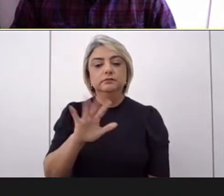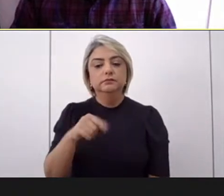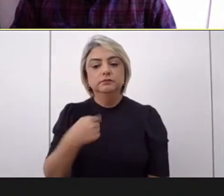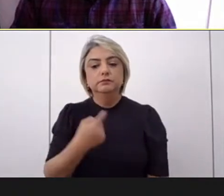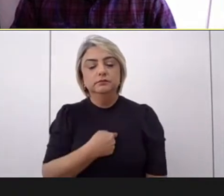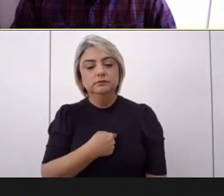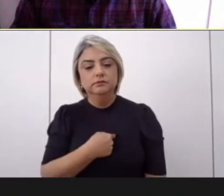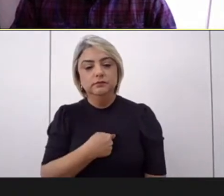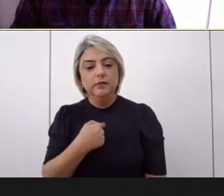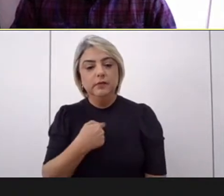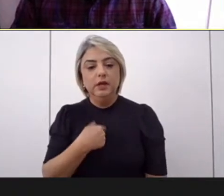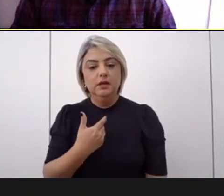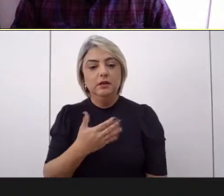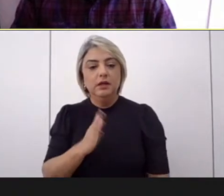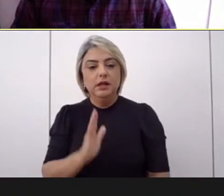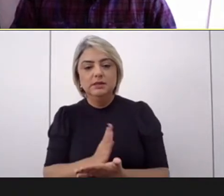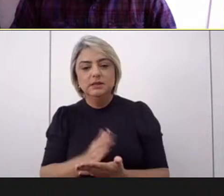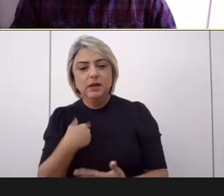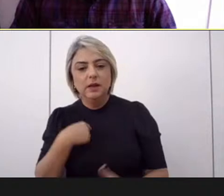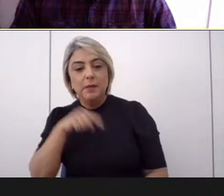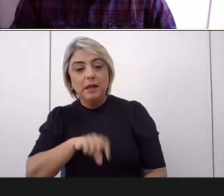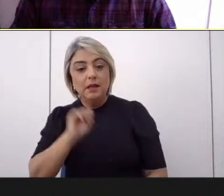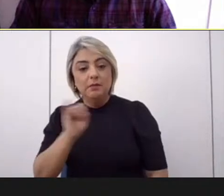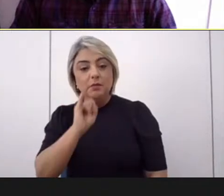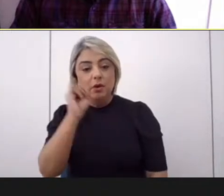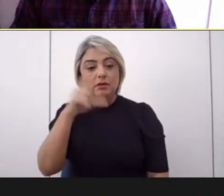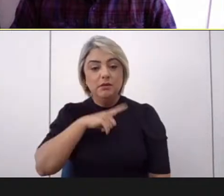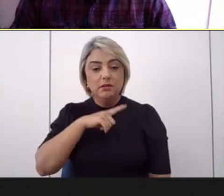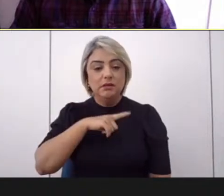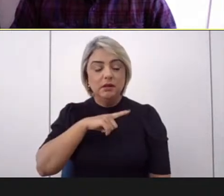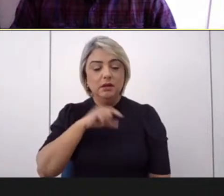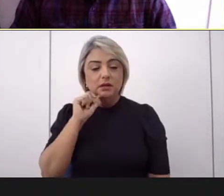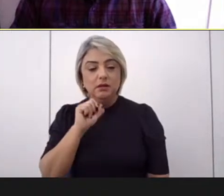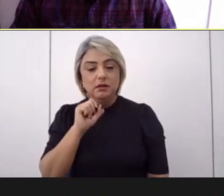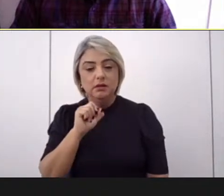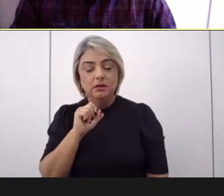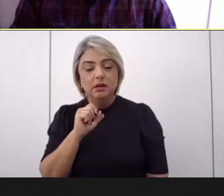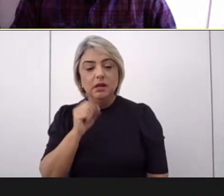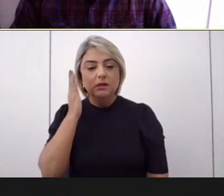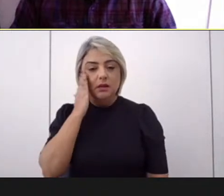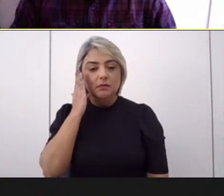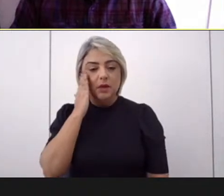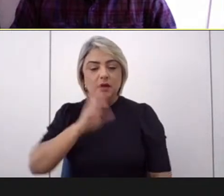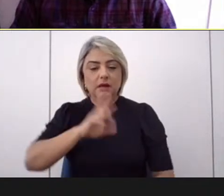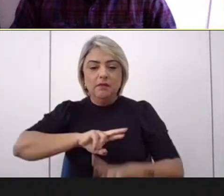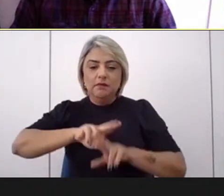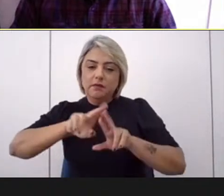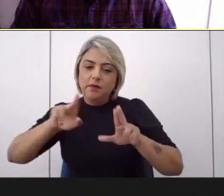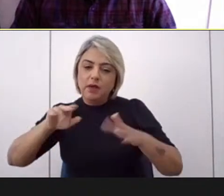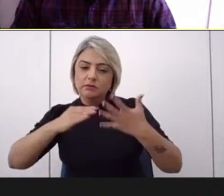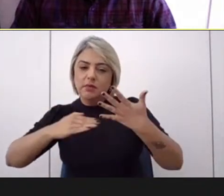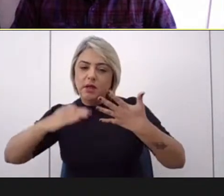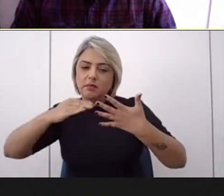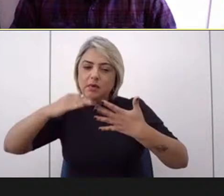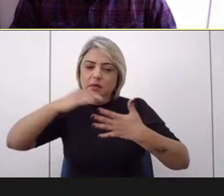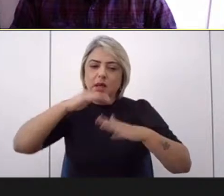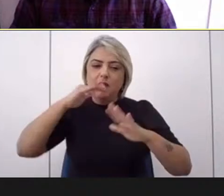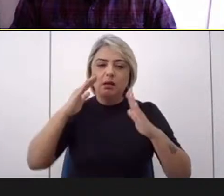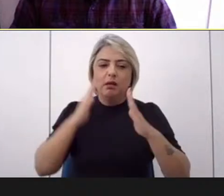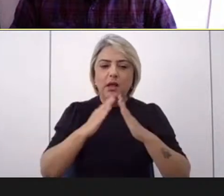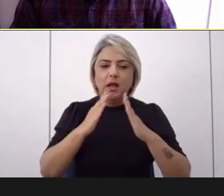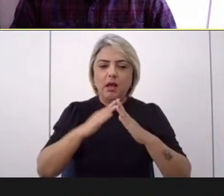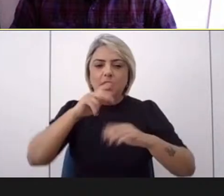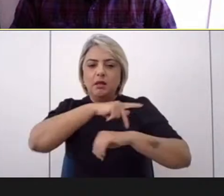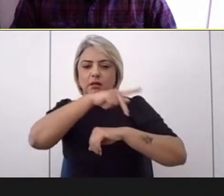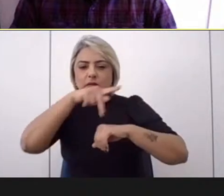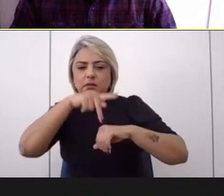the importance of considering the different levels, domestic, international, global,